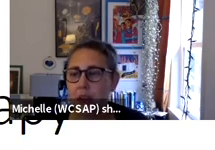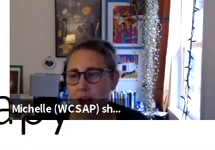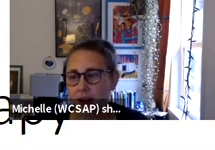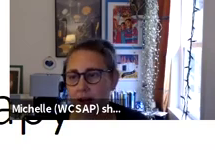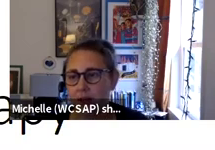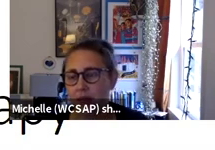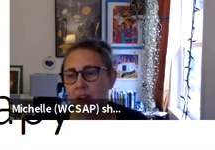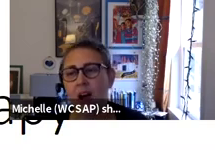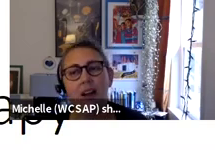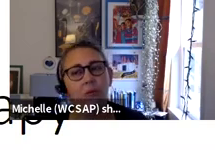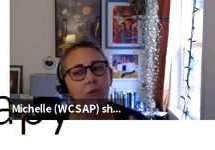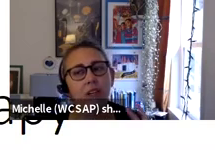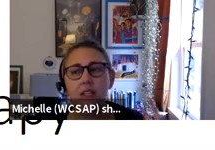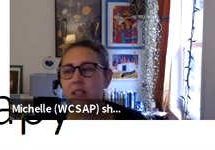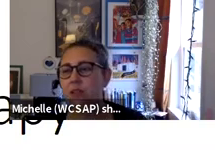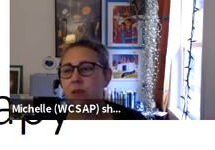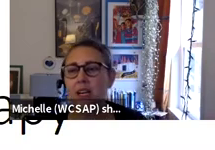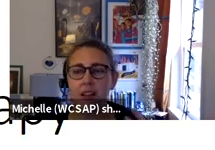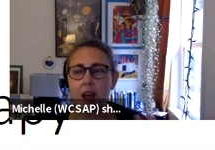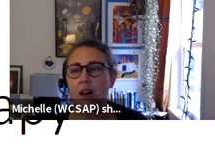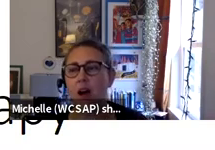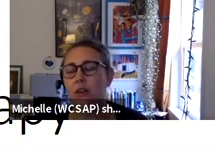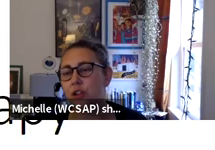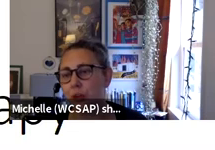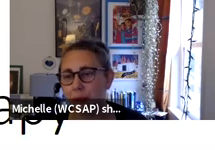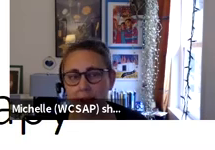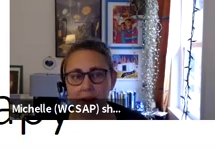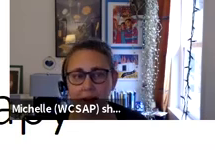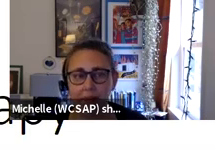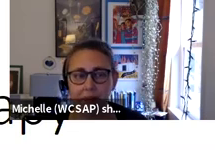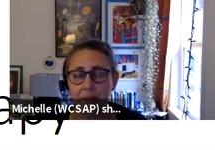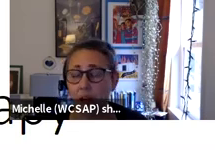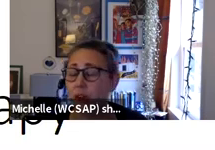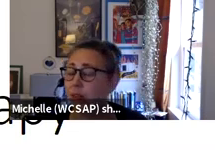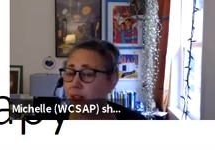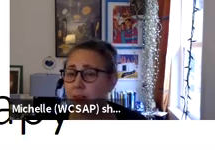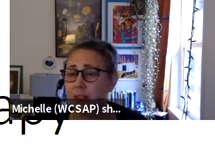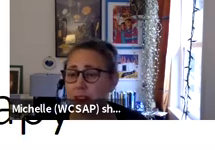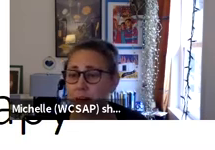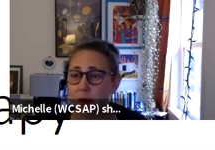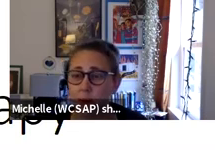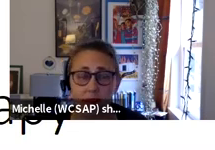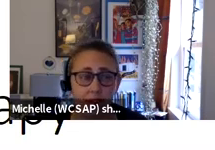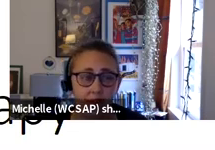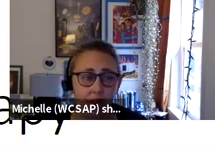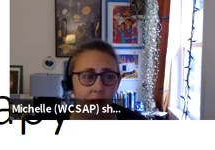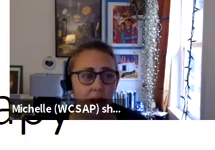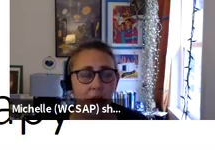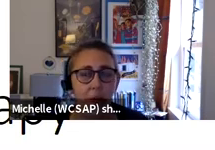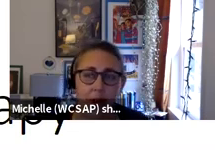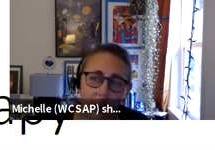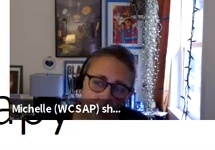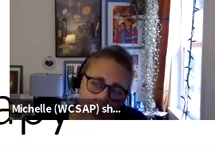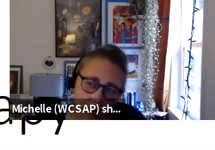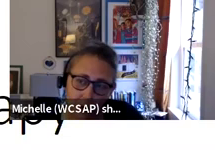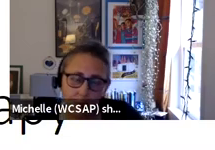step at a time, not really doing any of that long-term planning. Although if that's something that somebody wants to do,